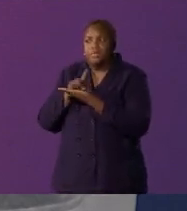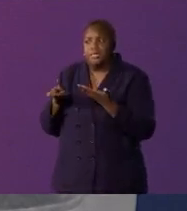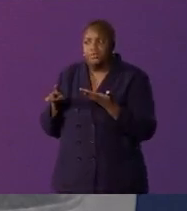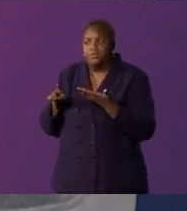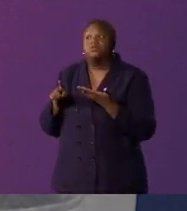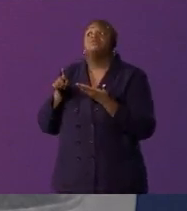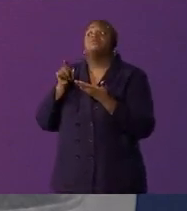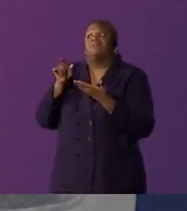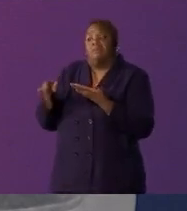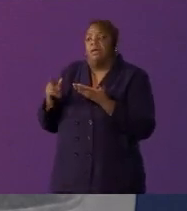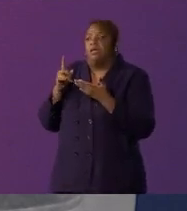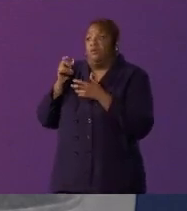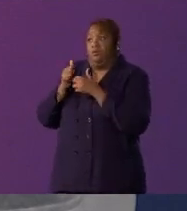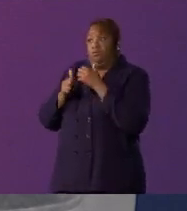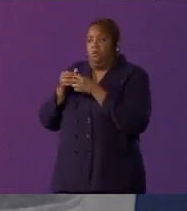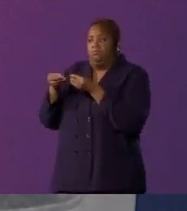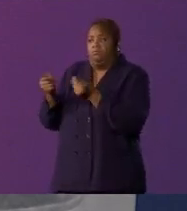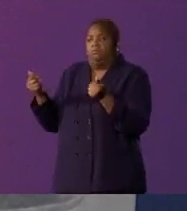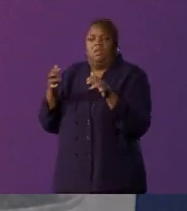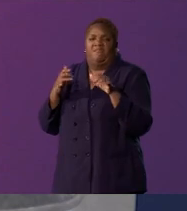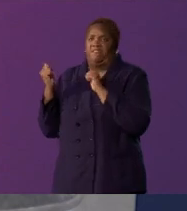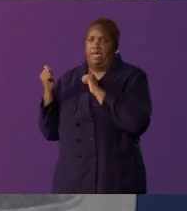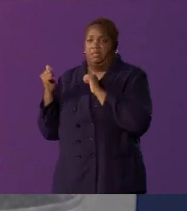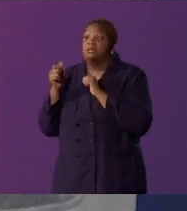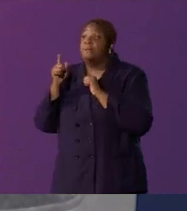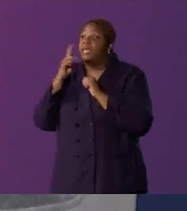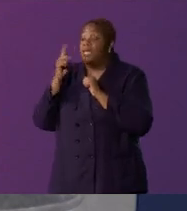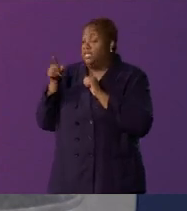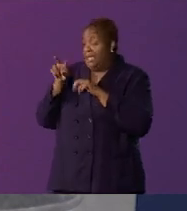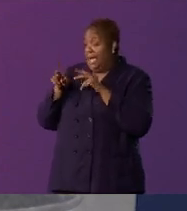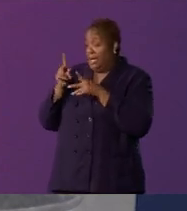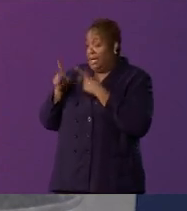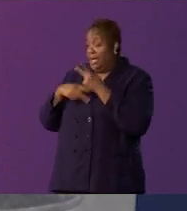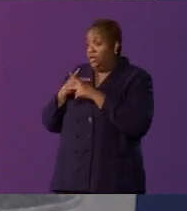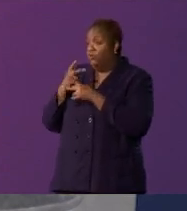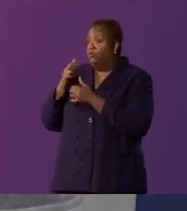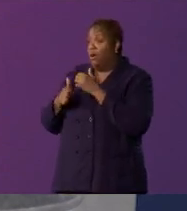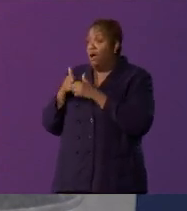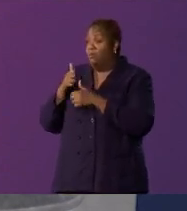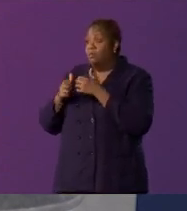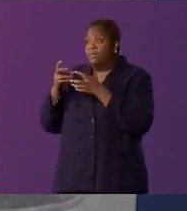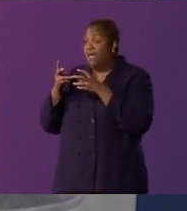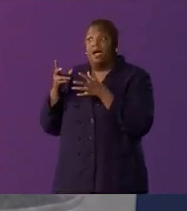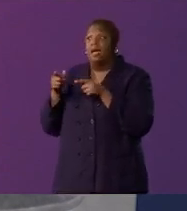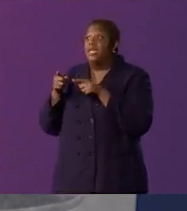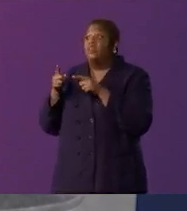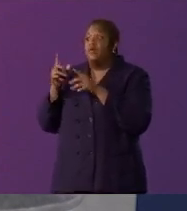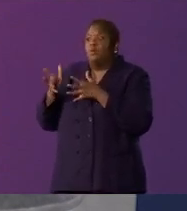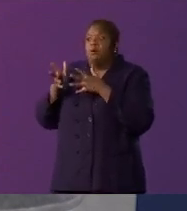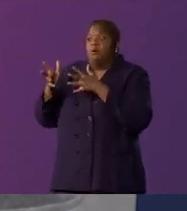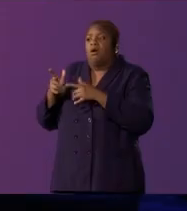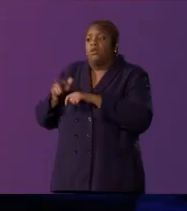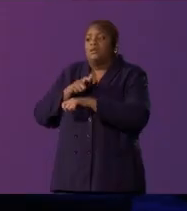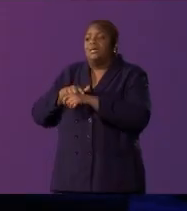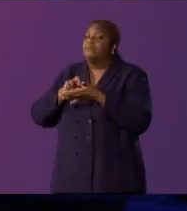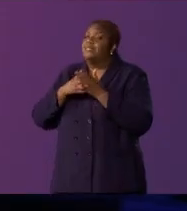very quickly. Because if we let those issues linger for a long time, it means the company doesn't care about those issues. Right. Right? And so, to me, that